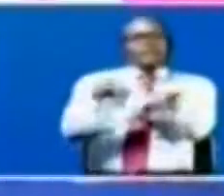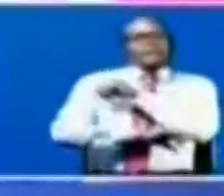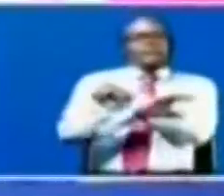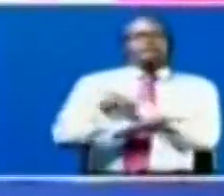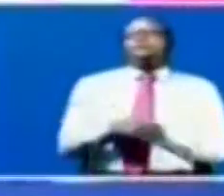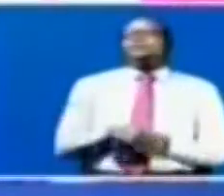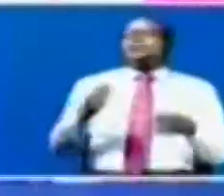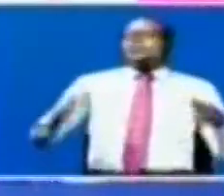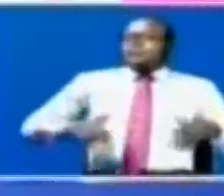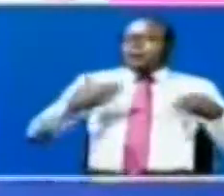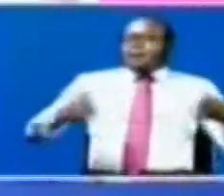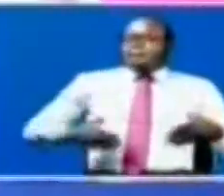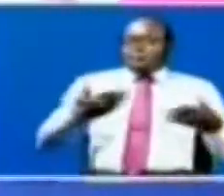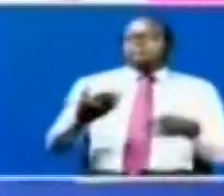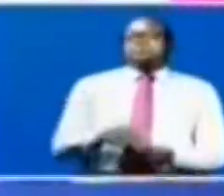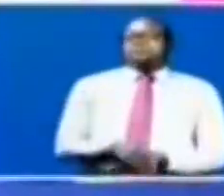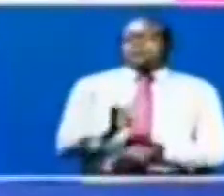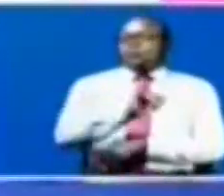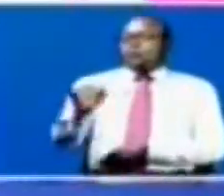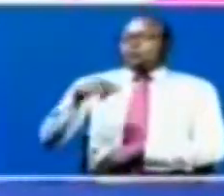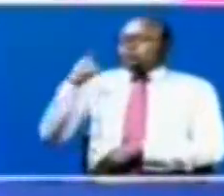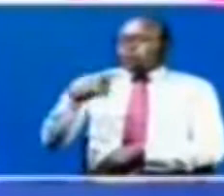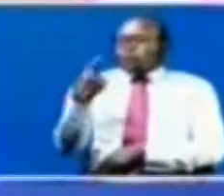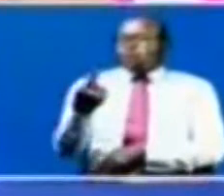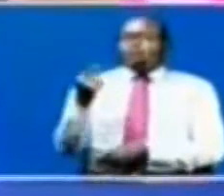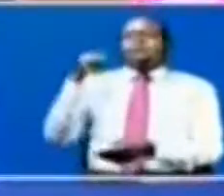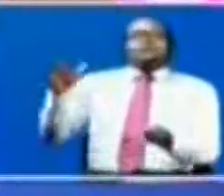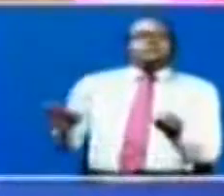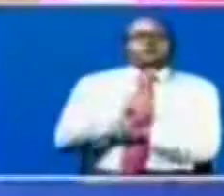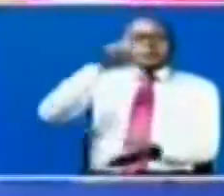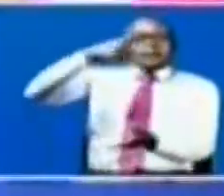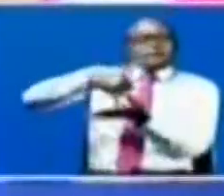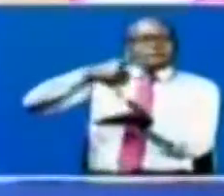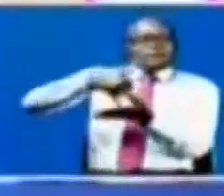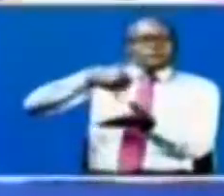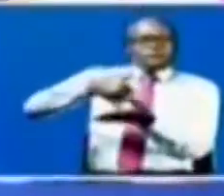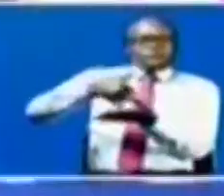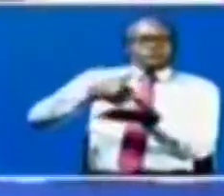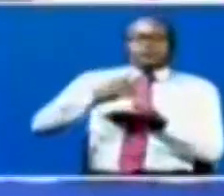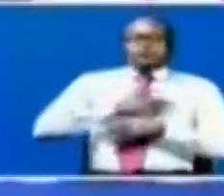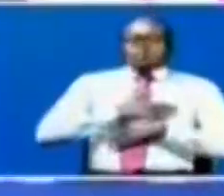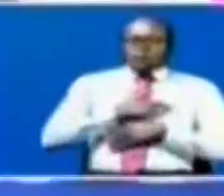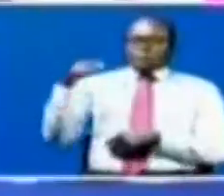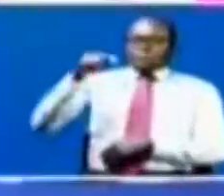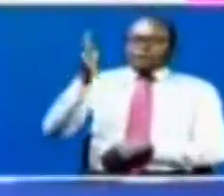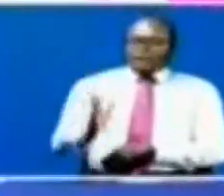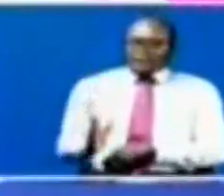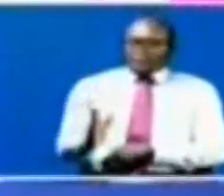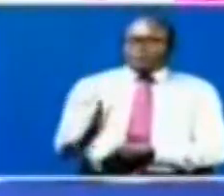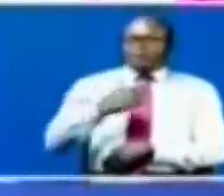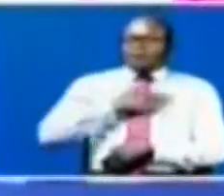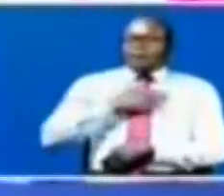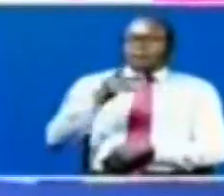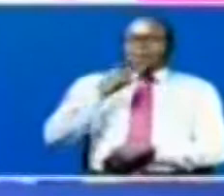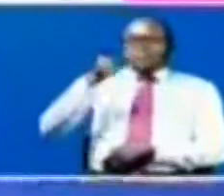so grateful, I'm so happy to those who are all involved, our Honorable Governor Granton Samboja, our